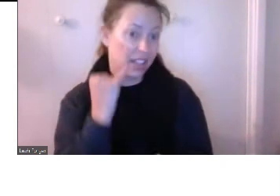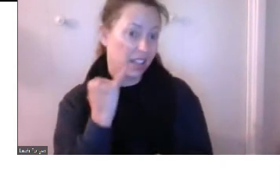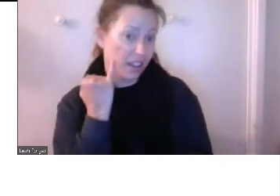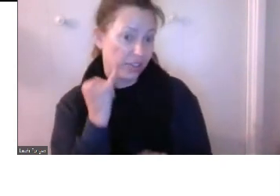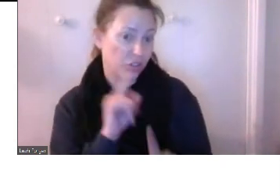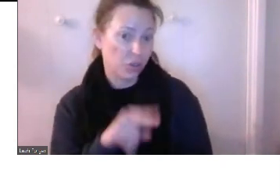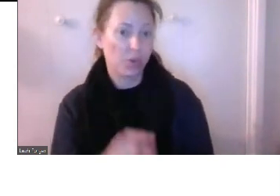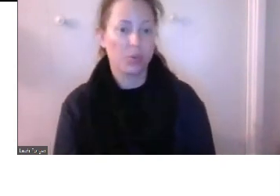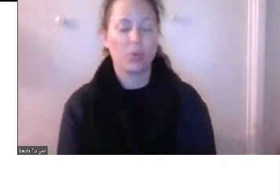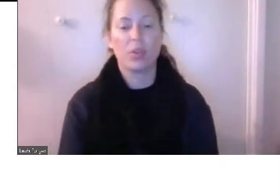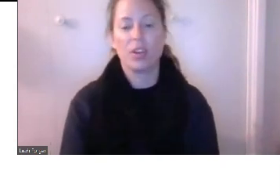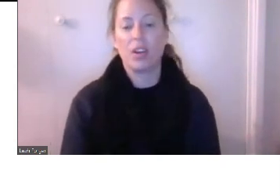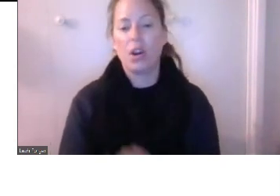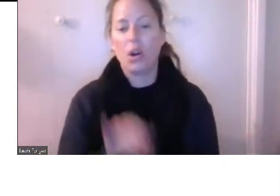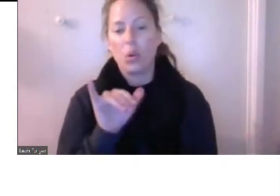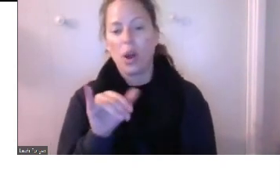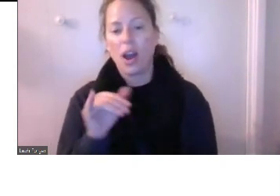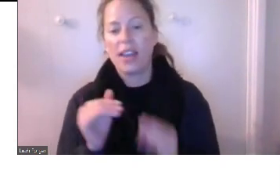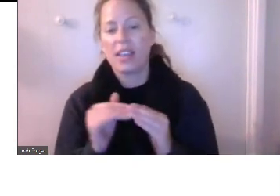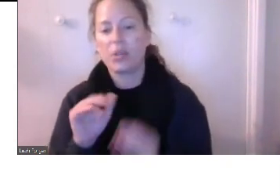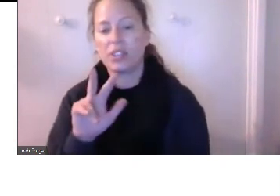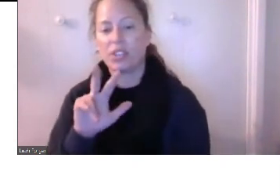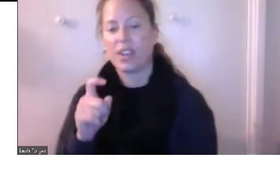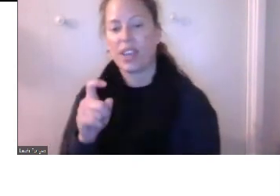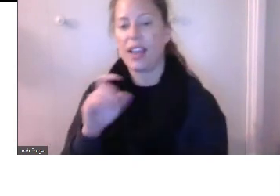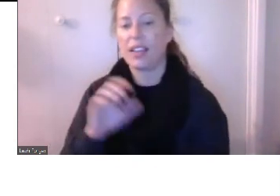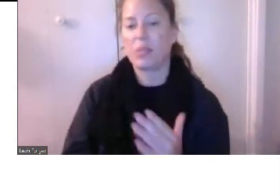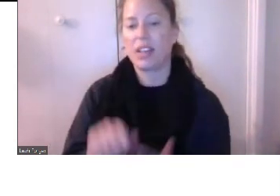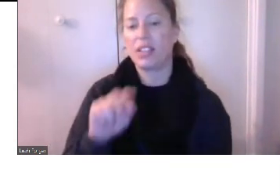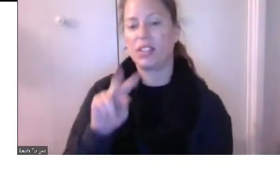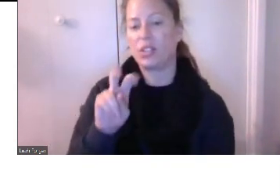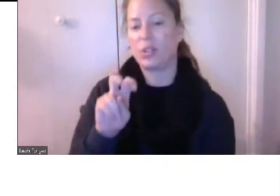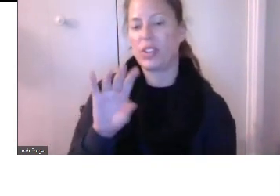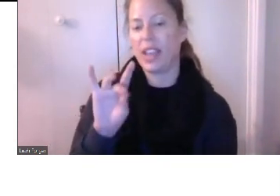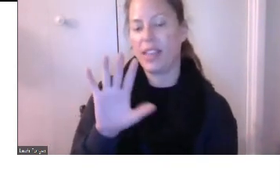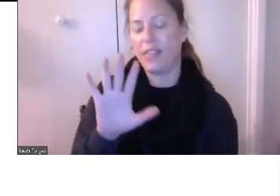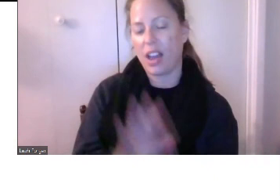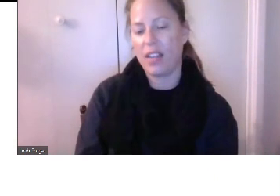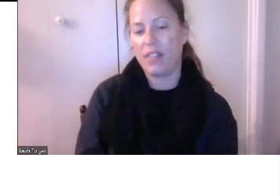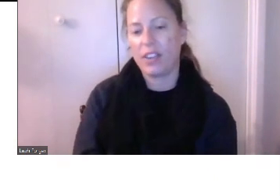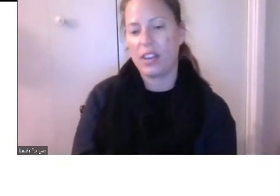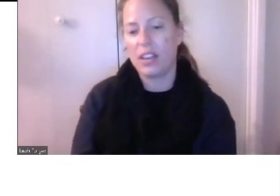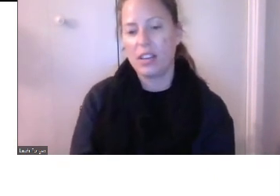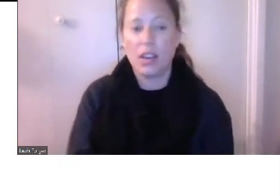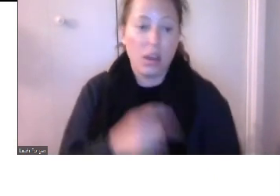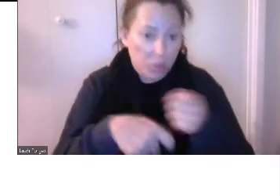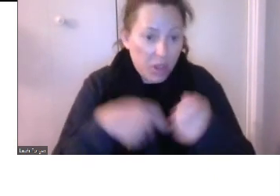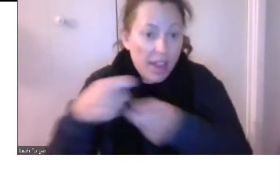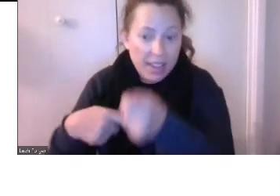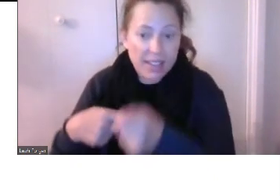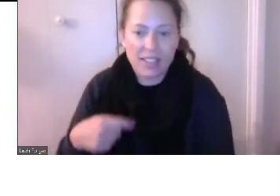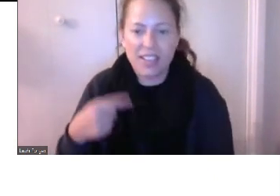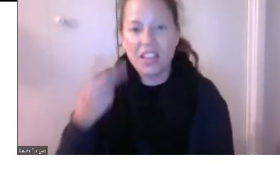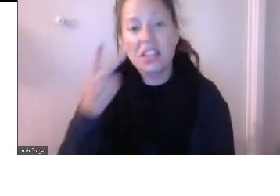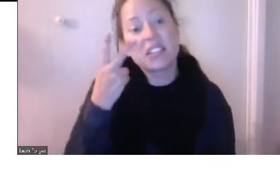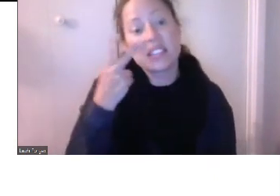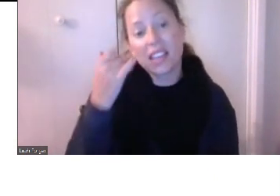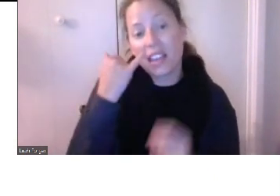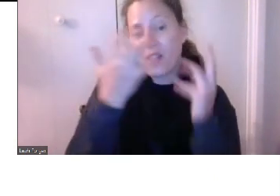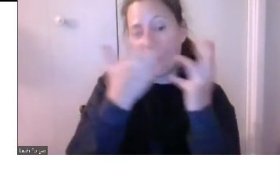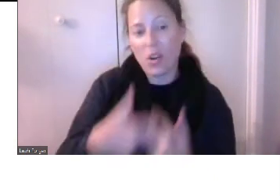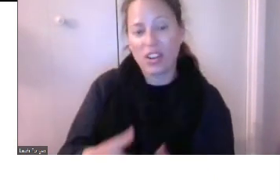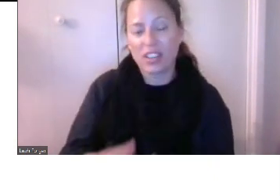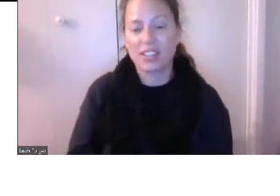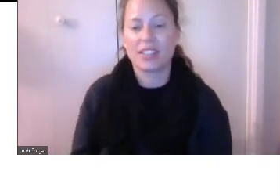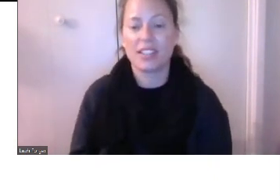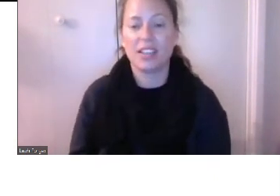equation was y equals 3x minus 285, let me plug in this point and see if it works. This